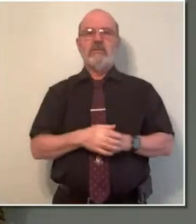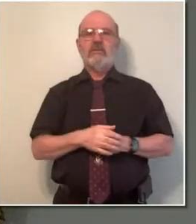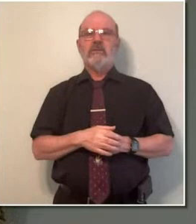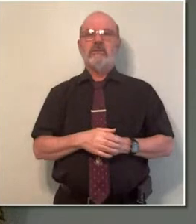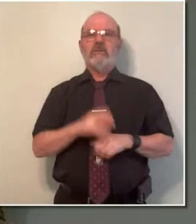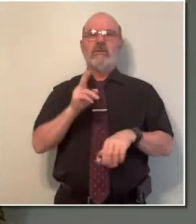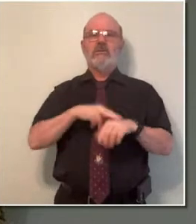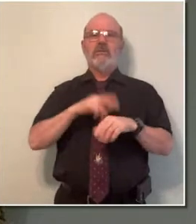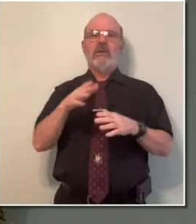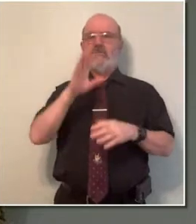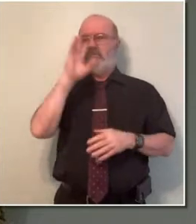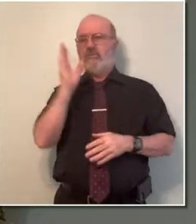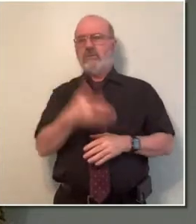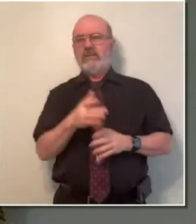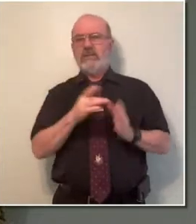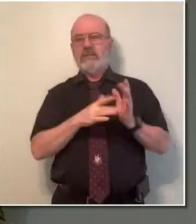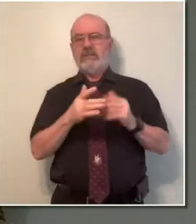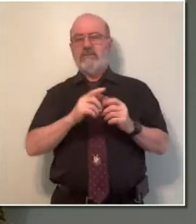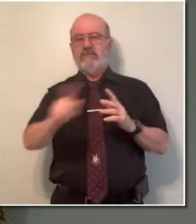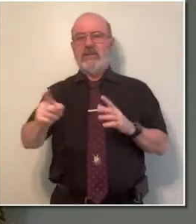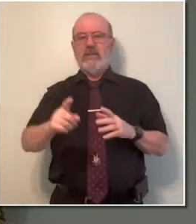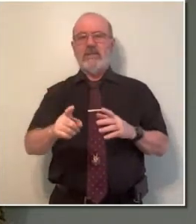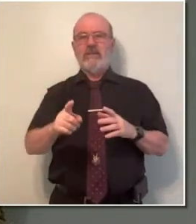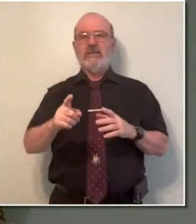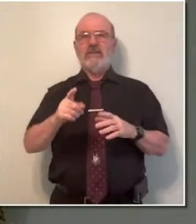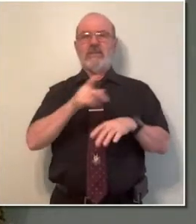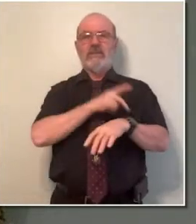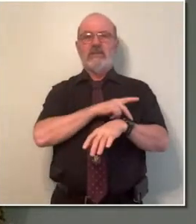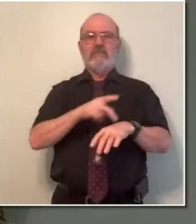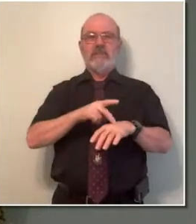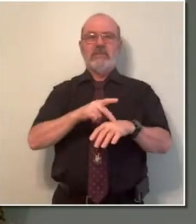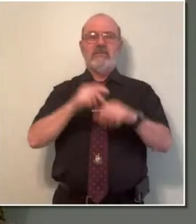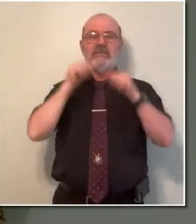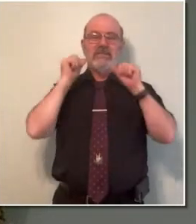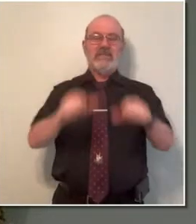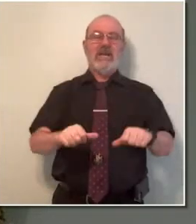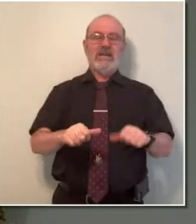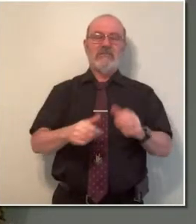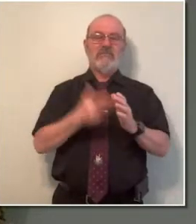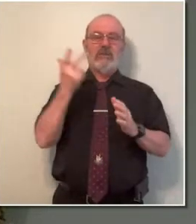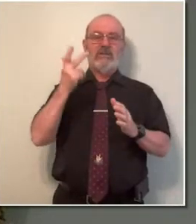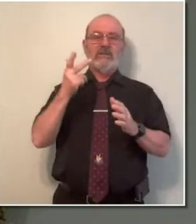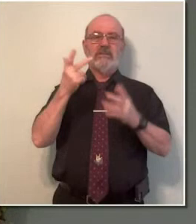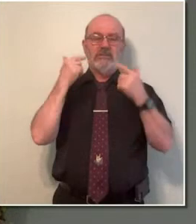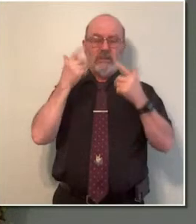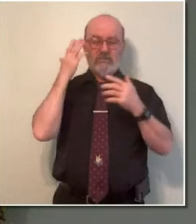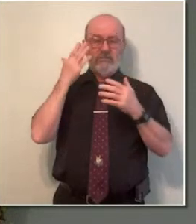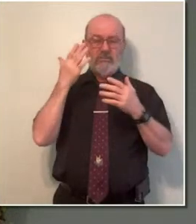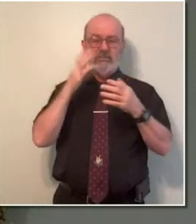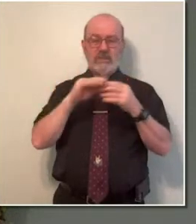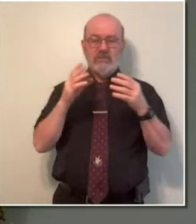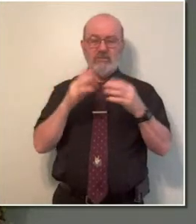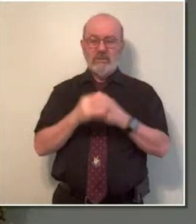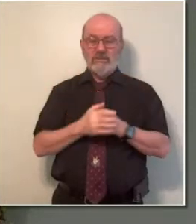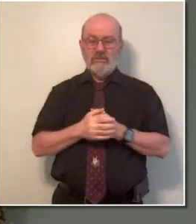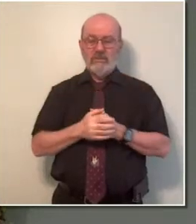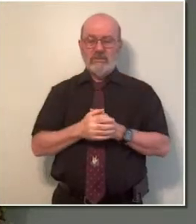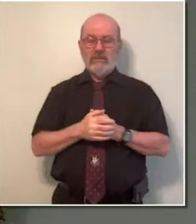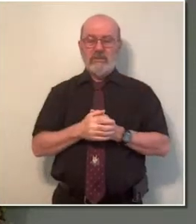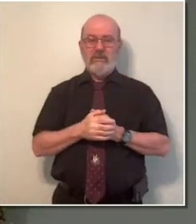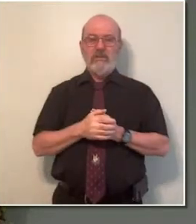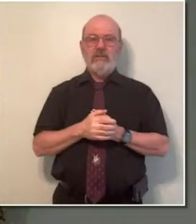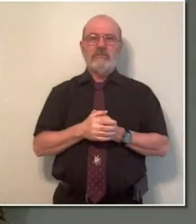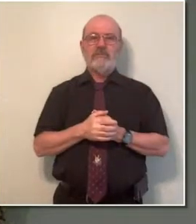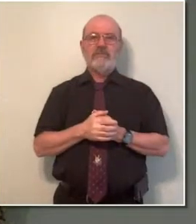all forsook him and fled. Peter denied him most visibly, and we know the cock crowed. He cried. We know what that story is. And that